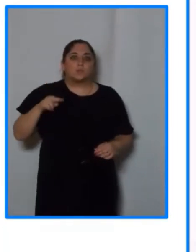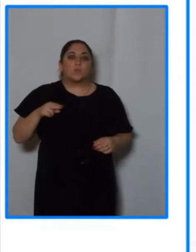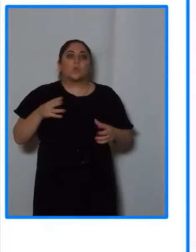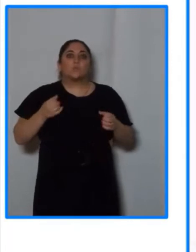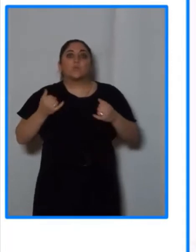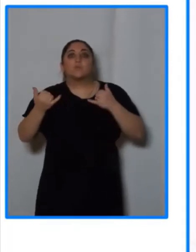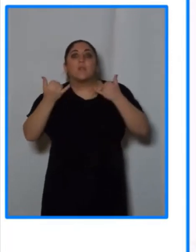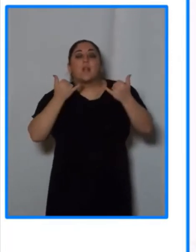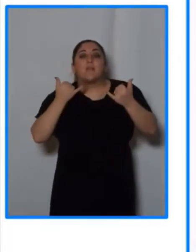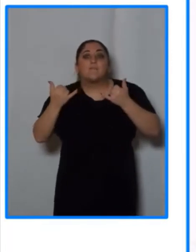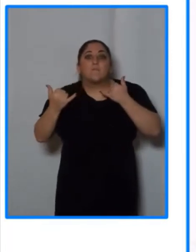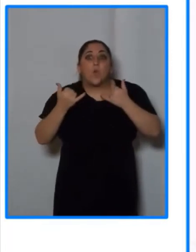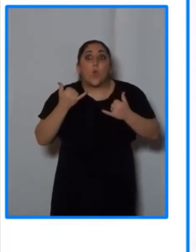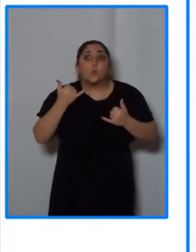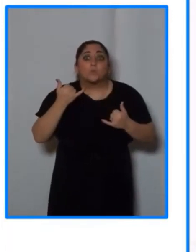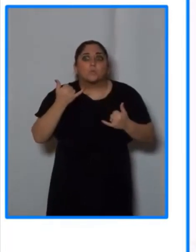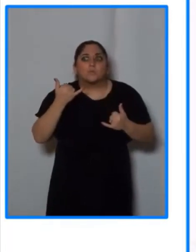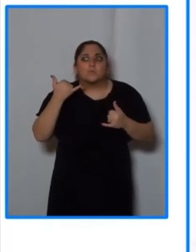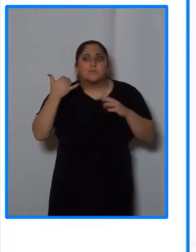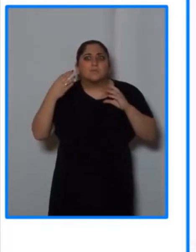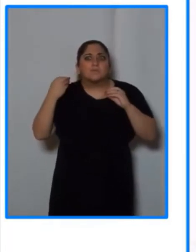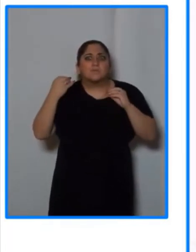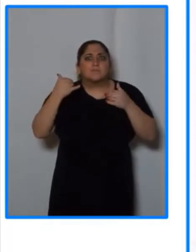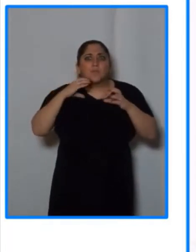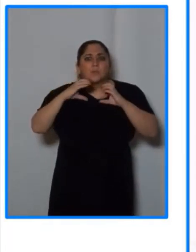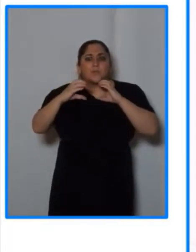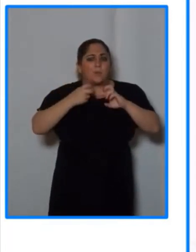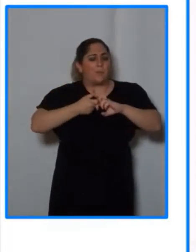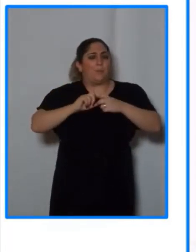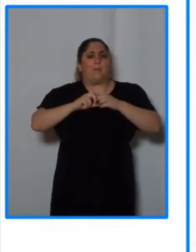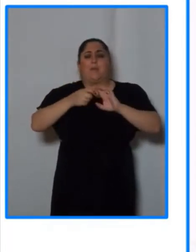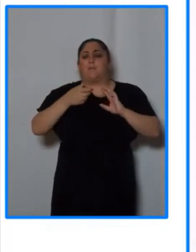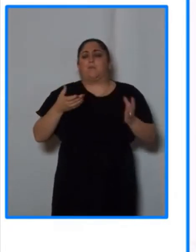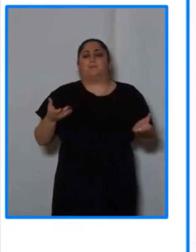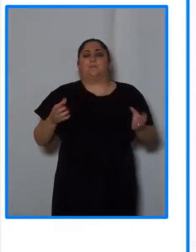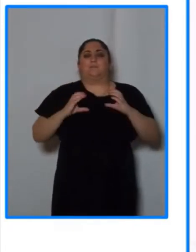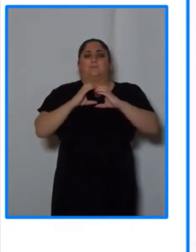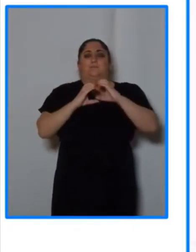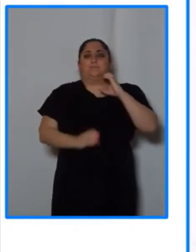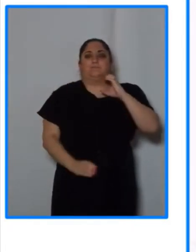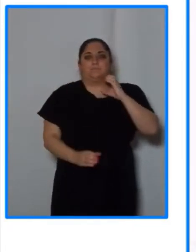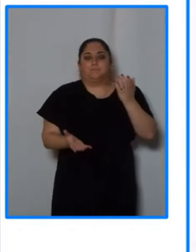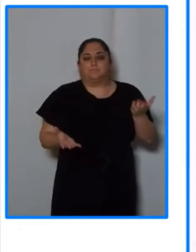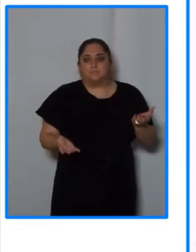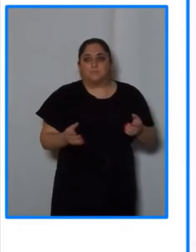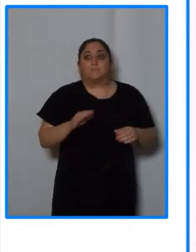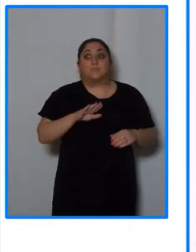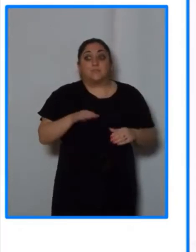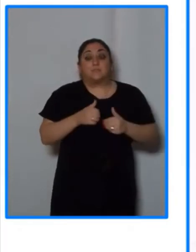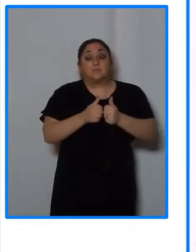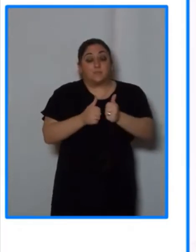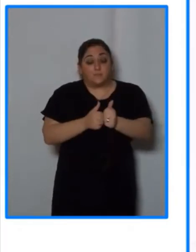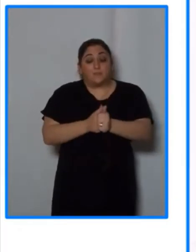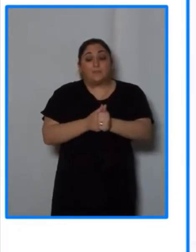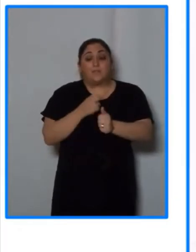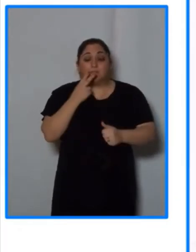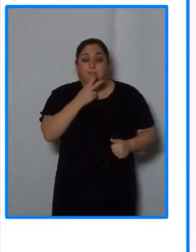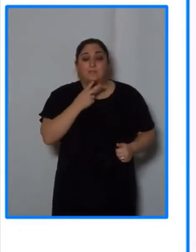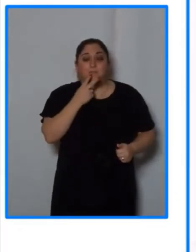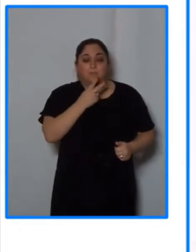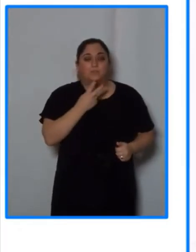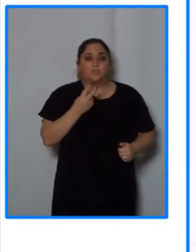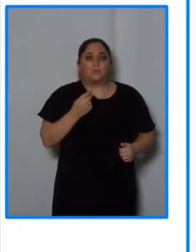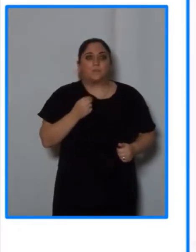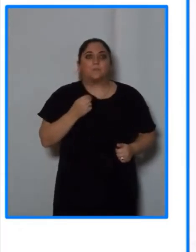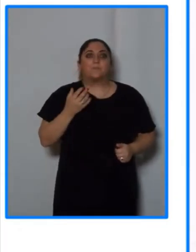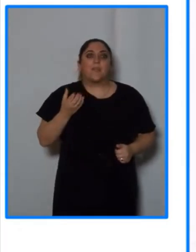telephone numbers as the only means of communicating with an organization are posing barriers for people with speech disabilities. Of course,